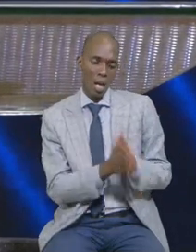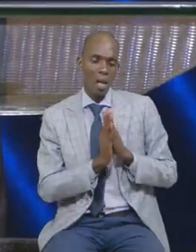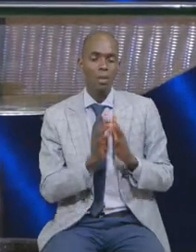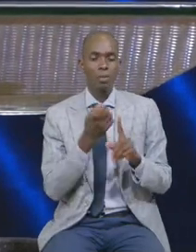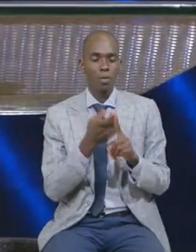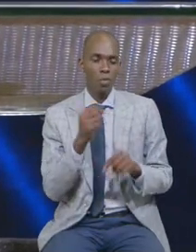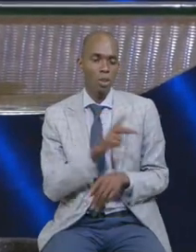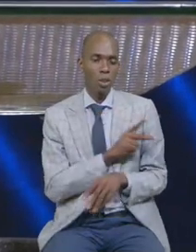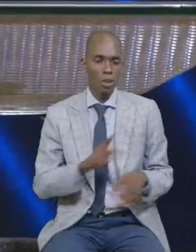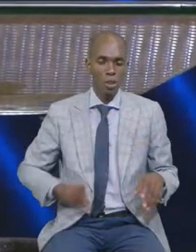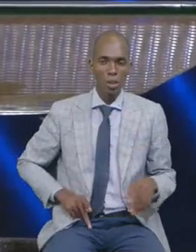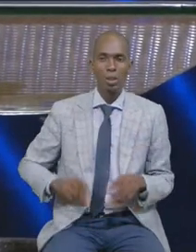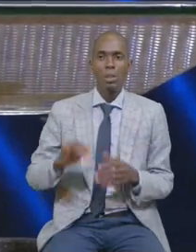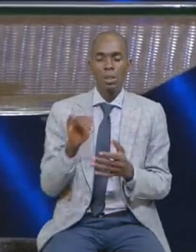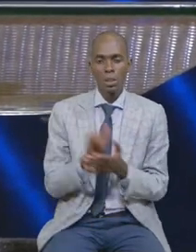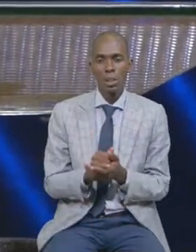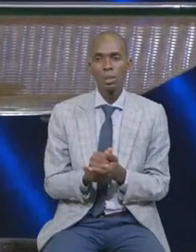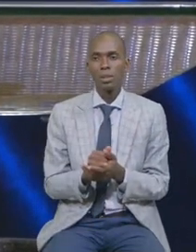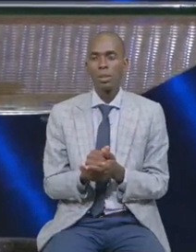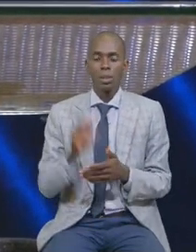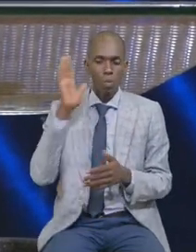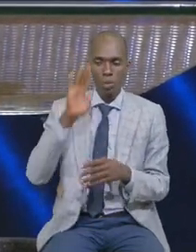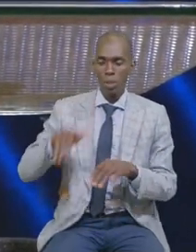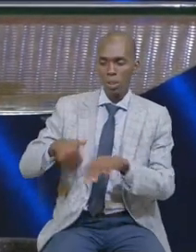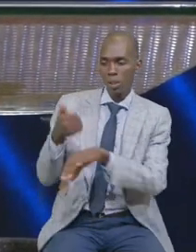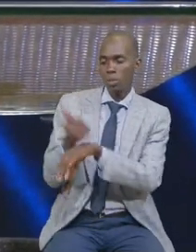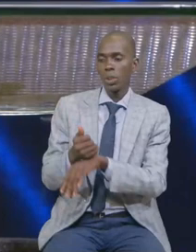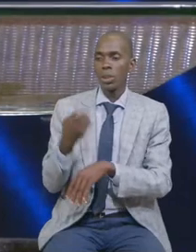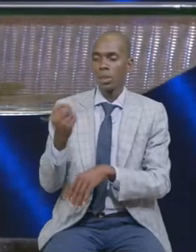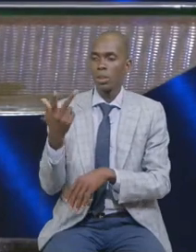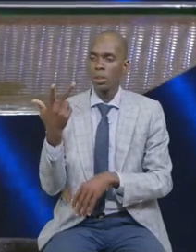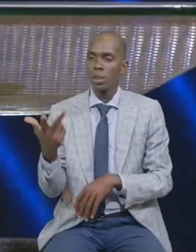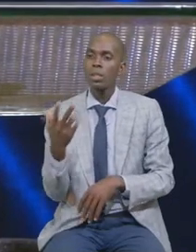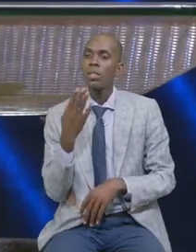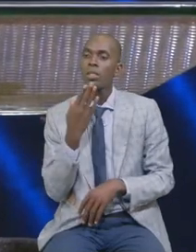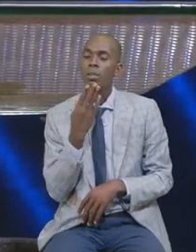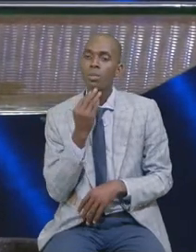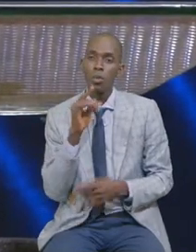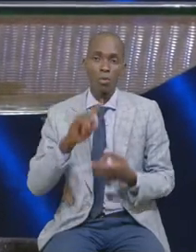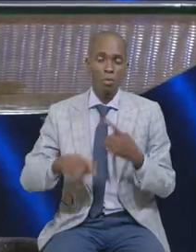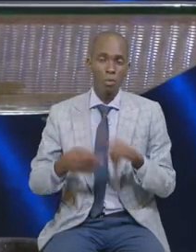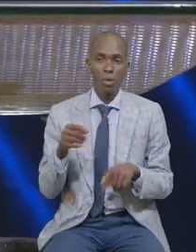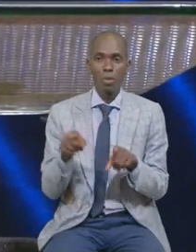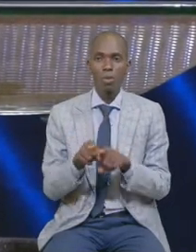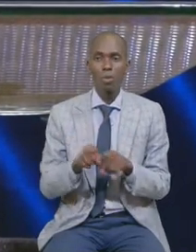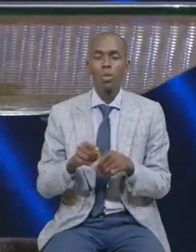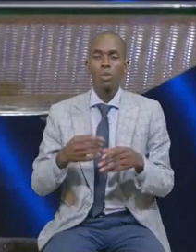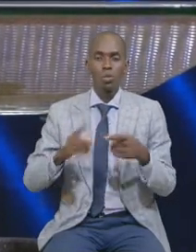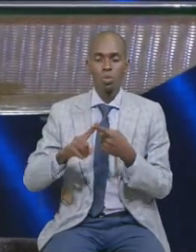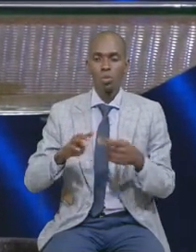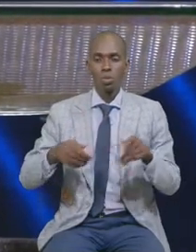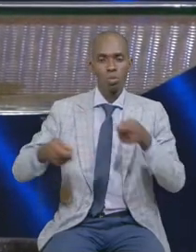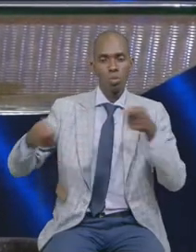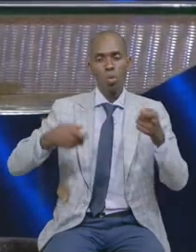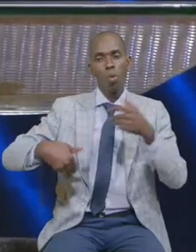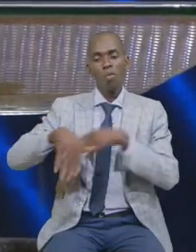the king, and he said, Shadrach, Meshach, and Abednego over the affairs of the